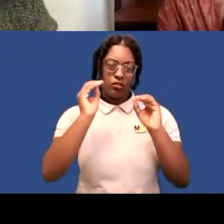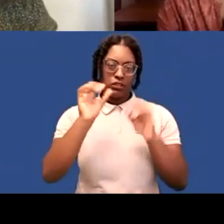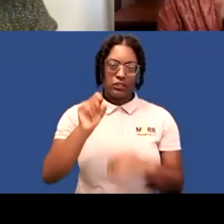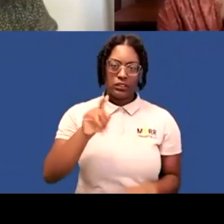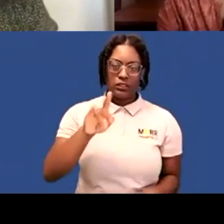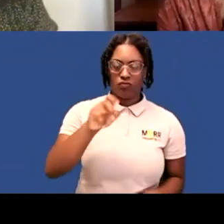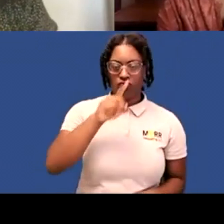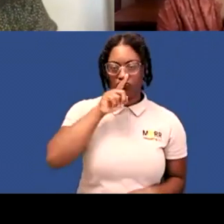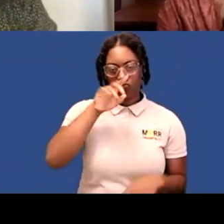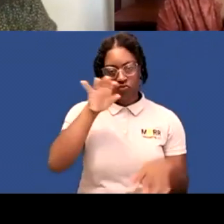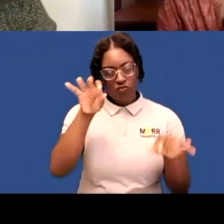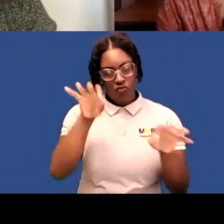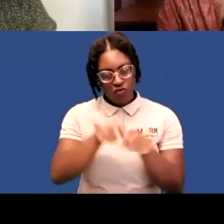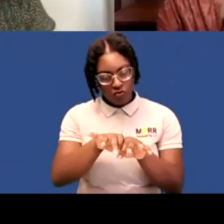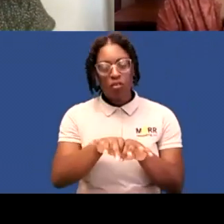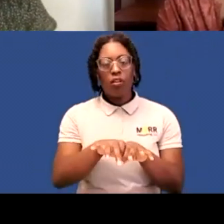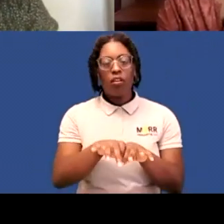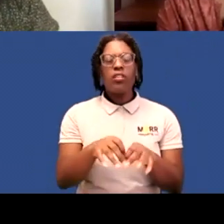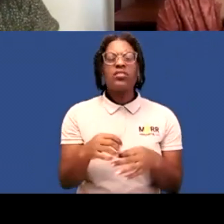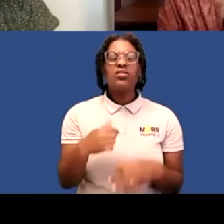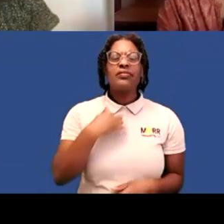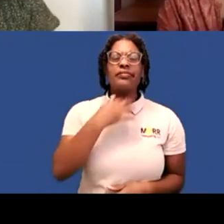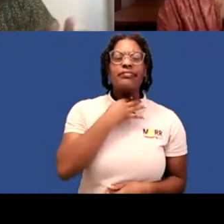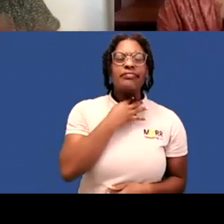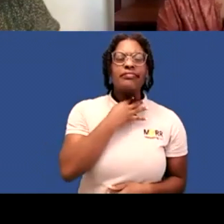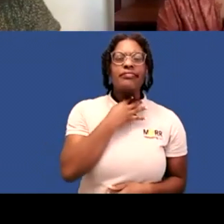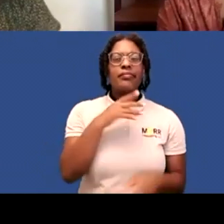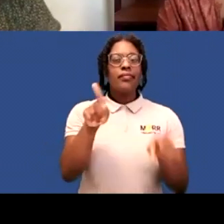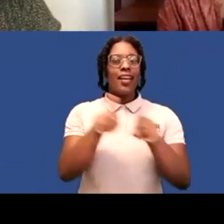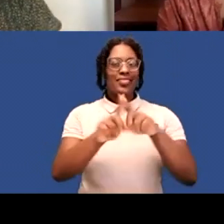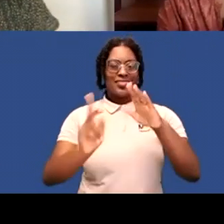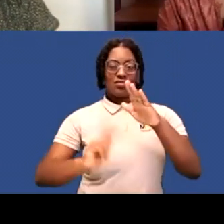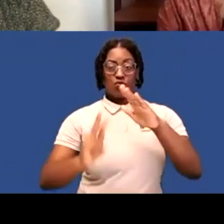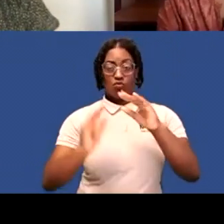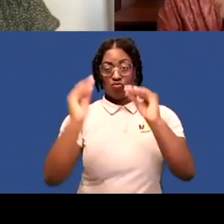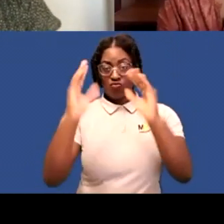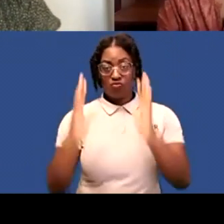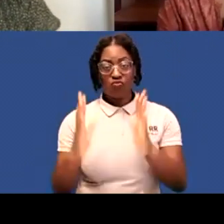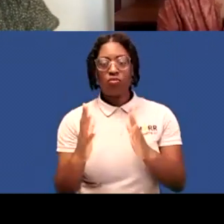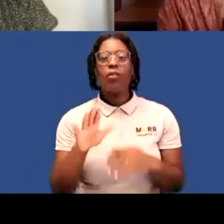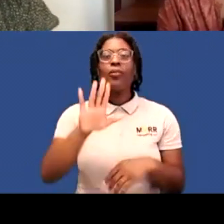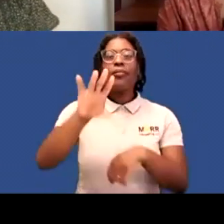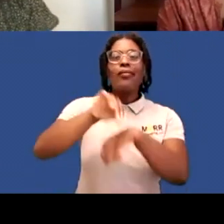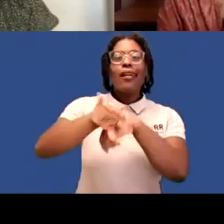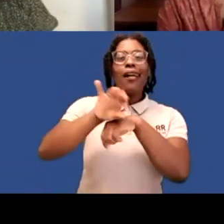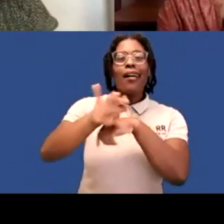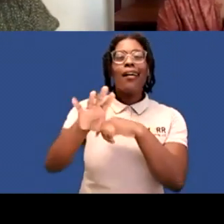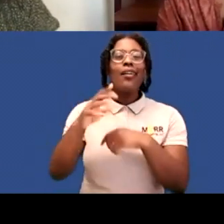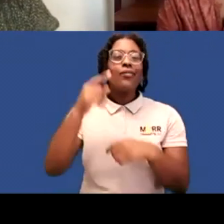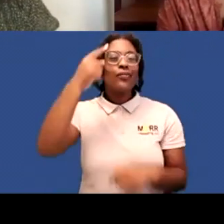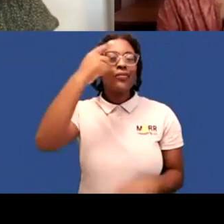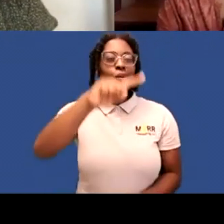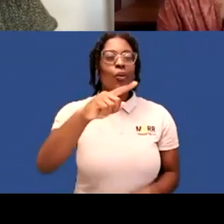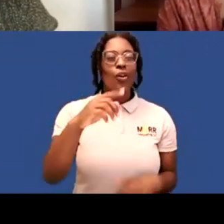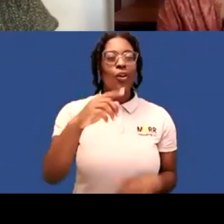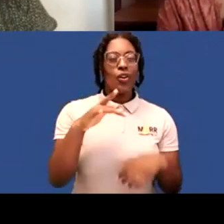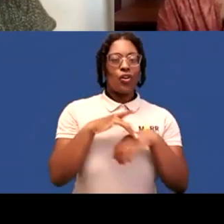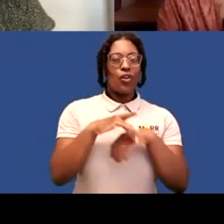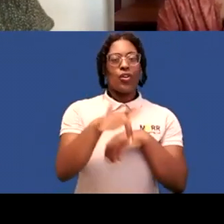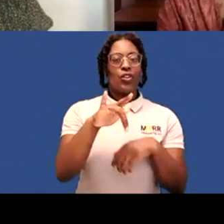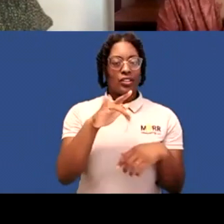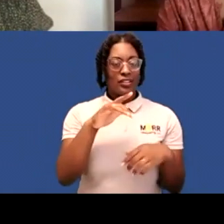hear more about how, as a kindergarten teacher, what advice do you have for early childhood educators to engage in these